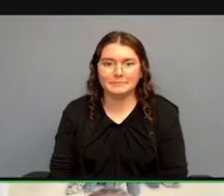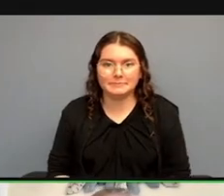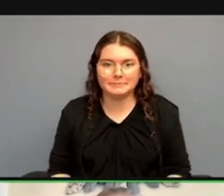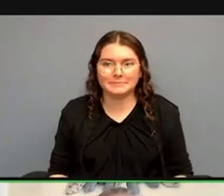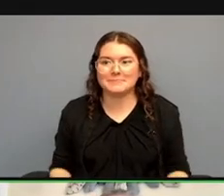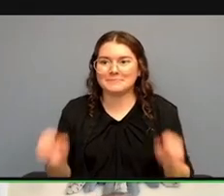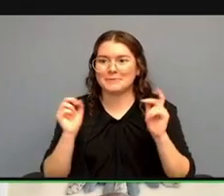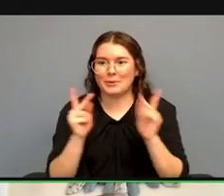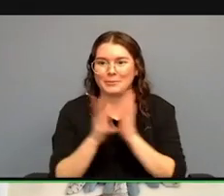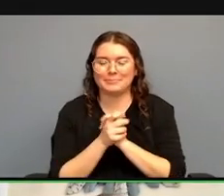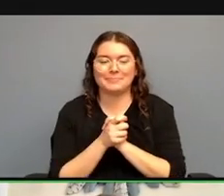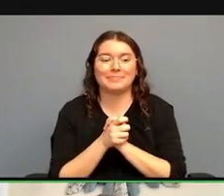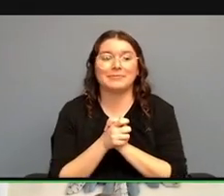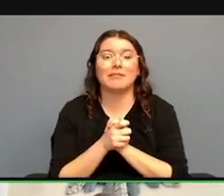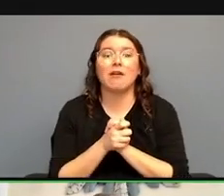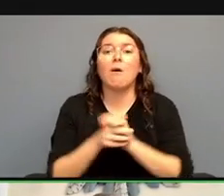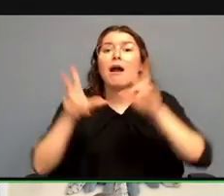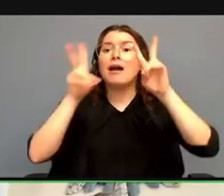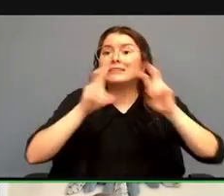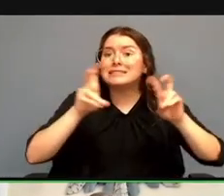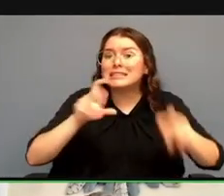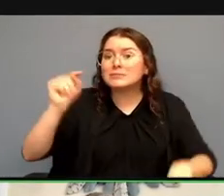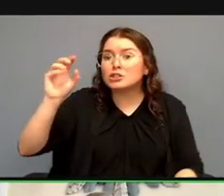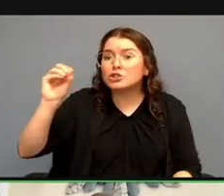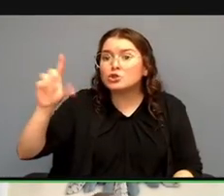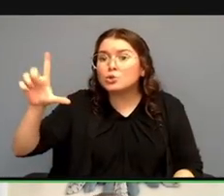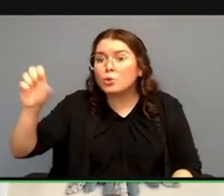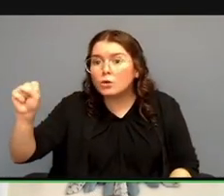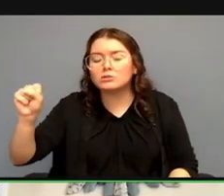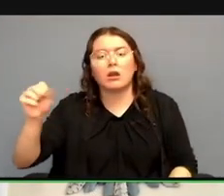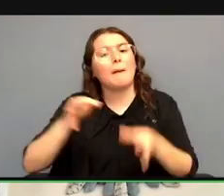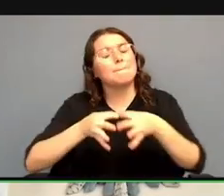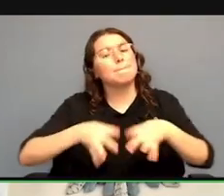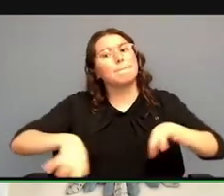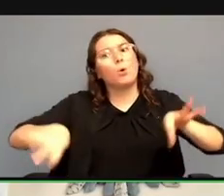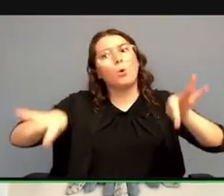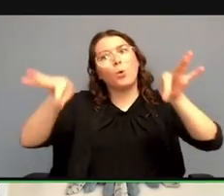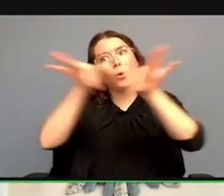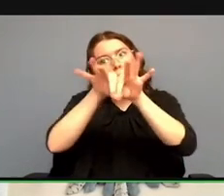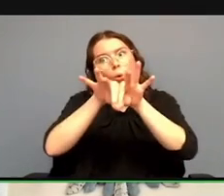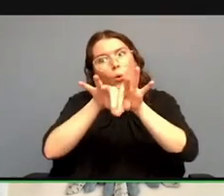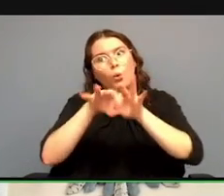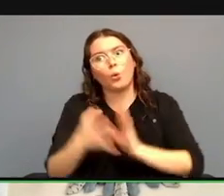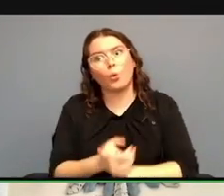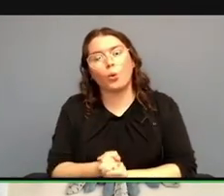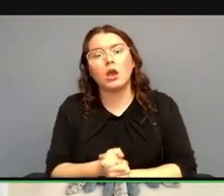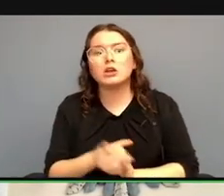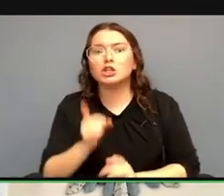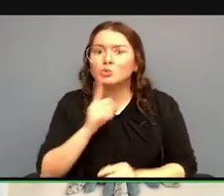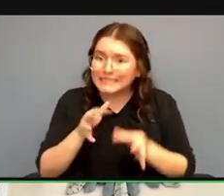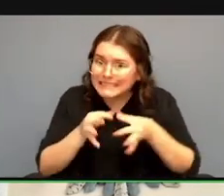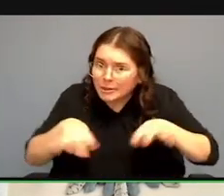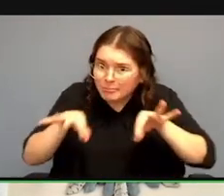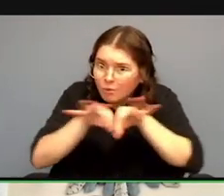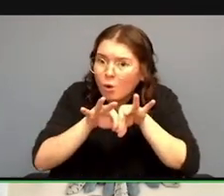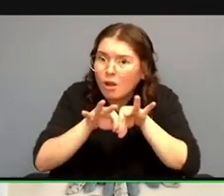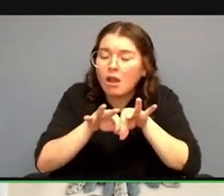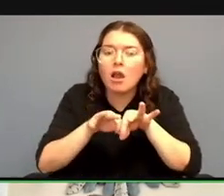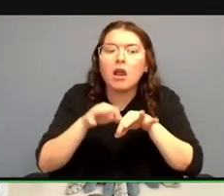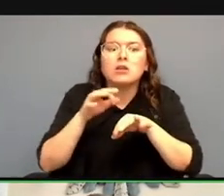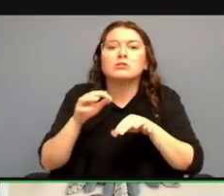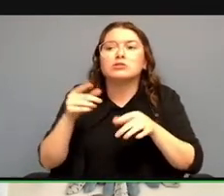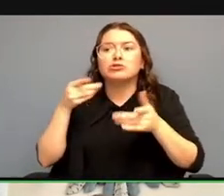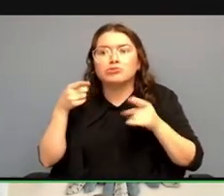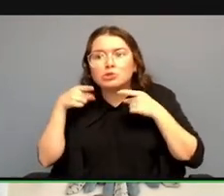Okay. So assessment tools, they matter. It's really important when we assess a child